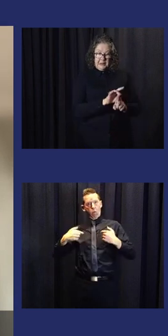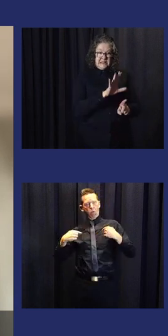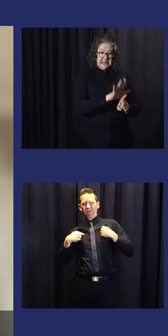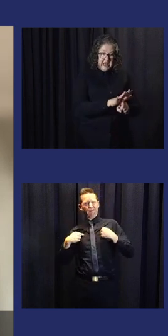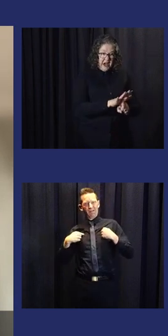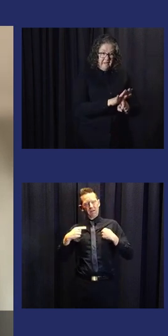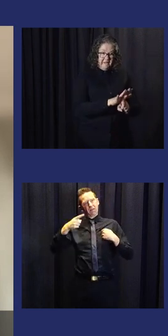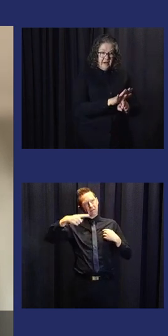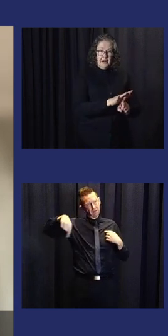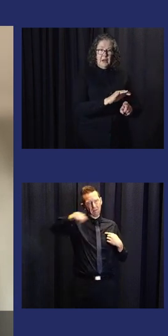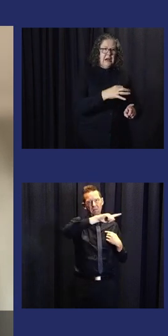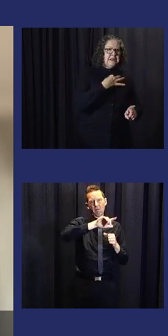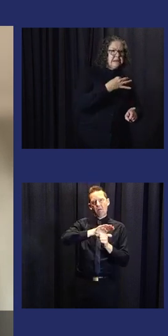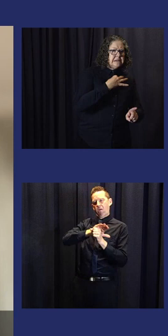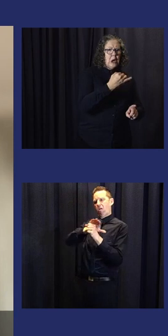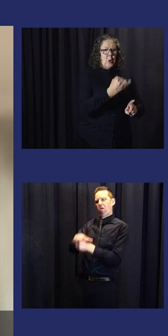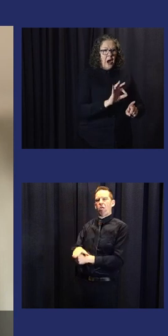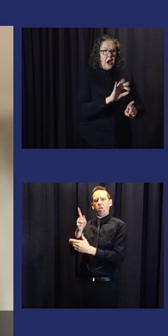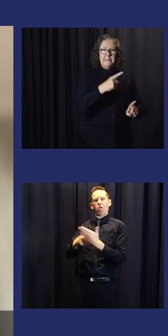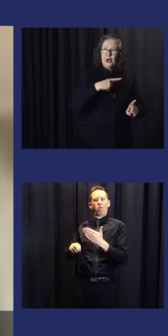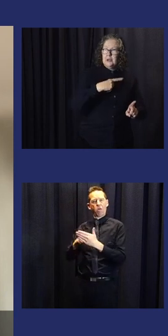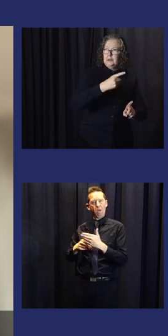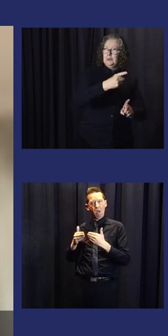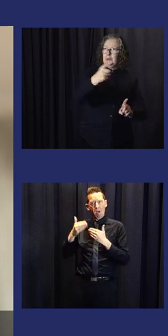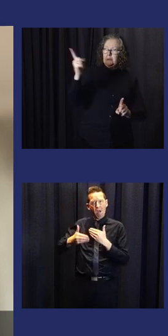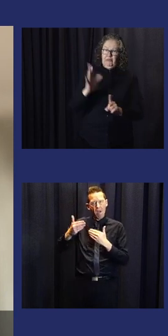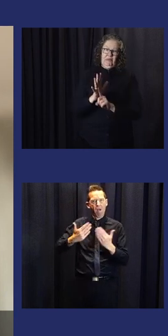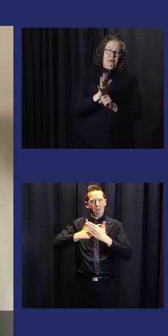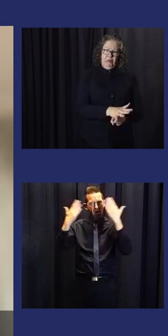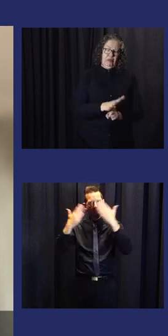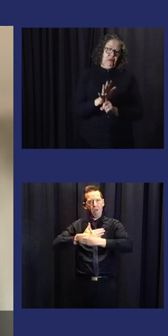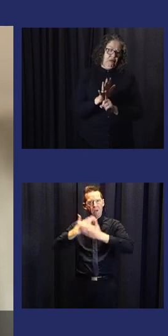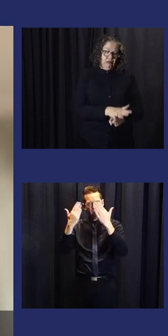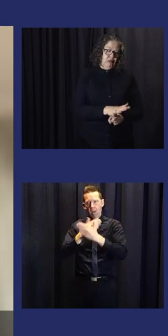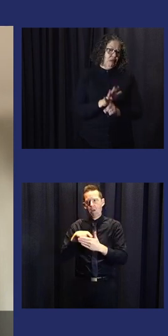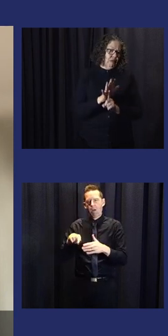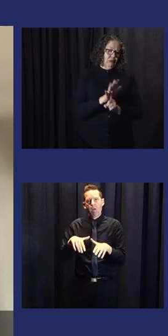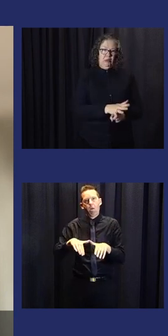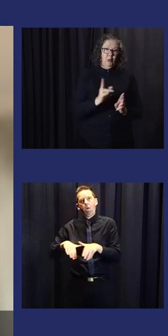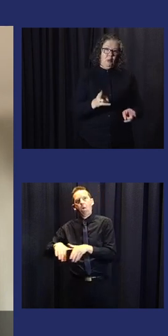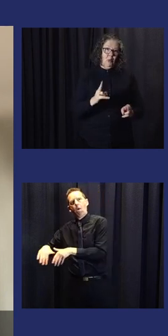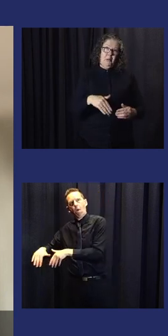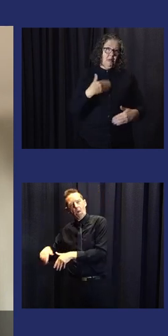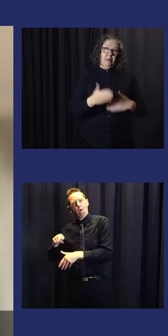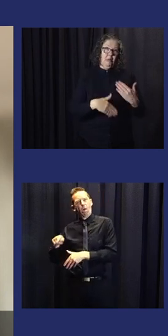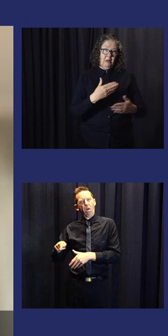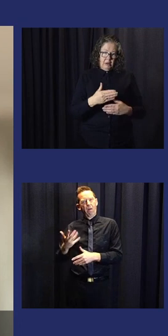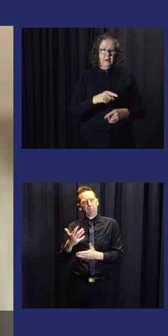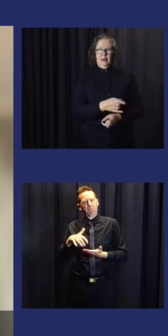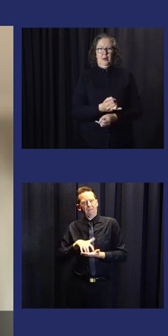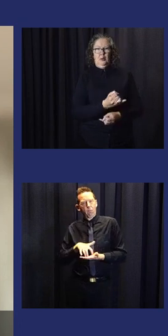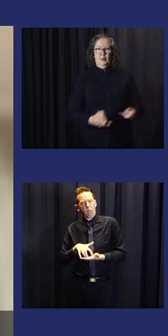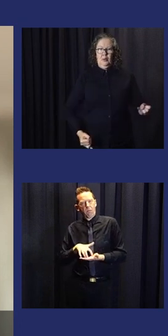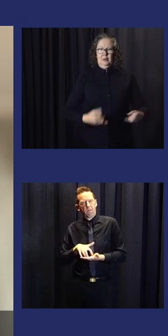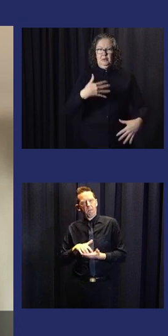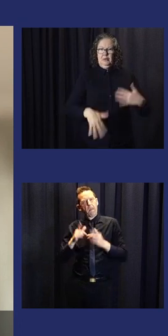the inequality and discrimination that they face every day that leaves them vulnerable. And if we can address